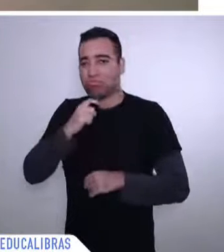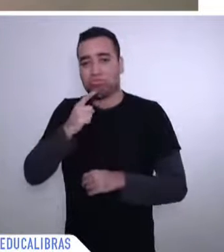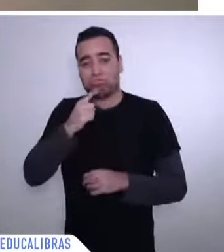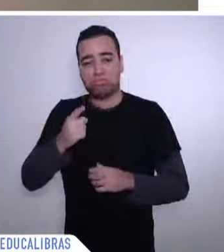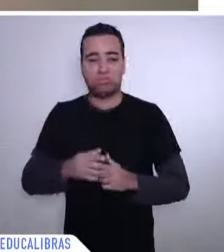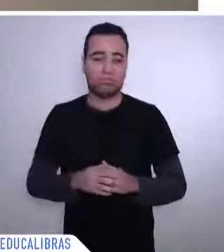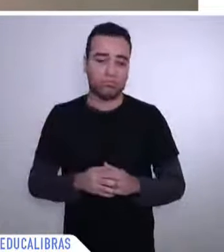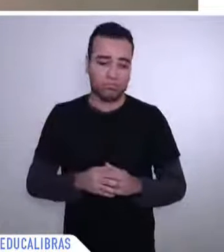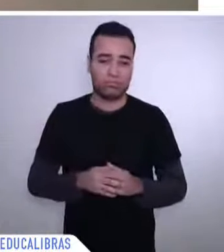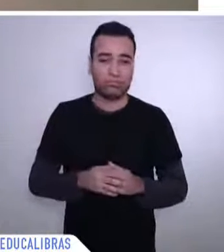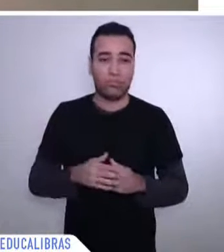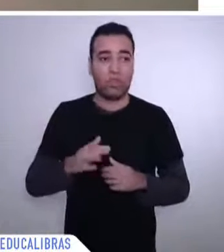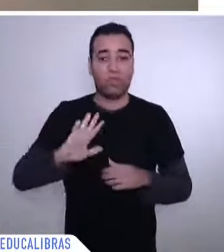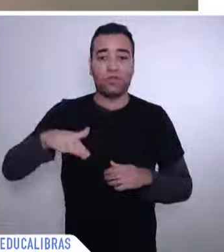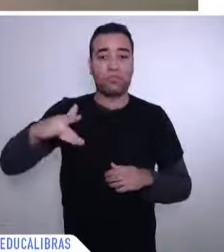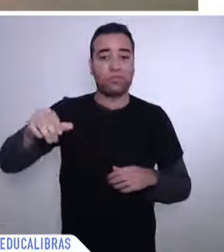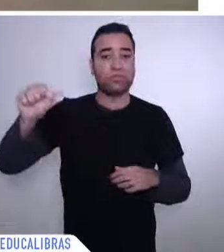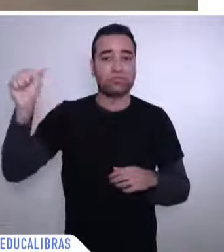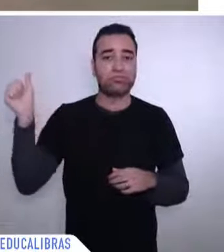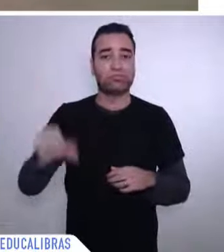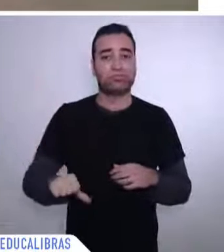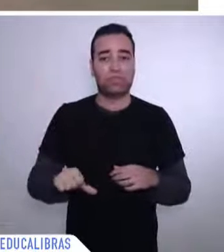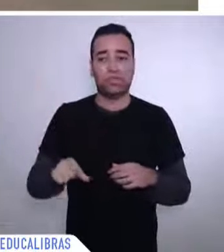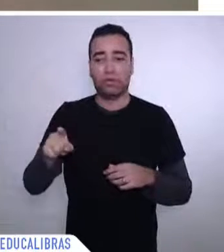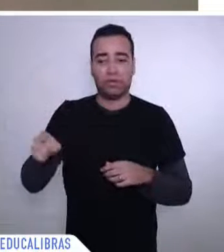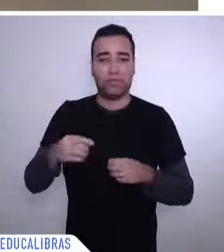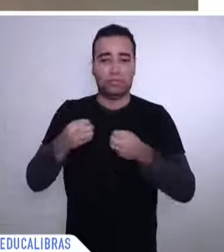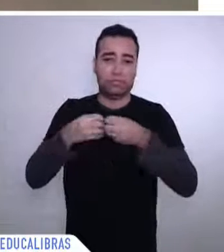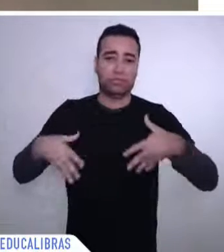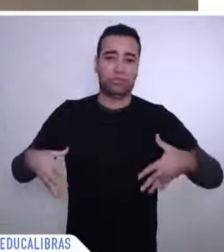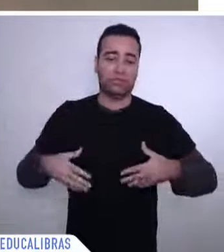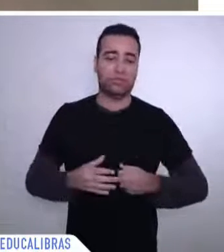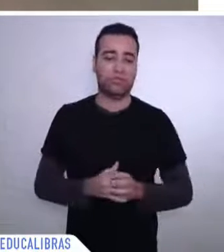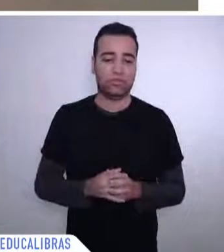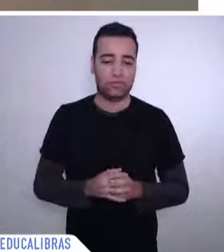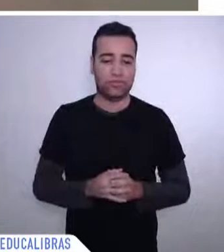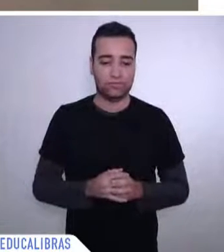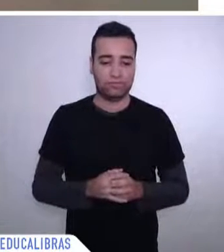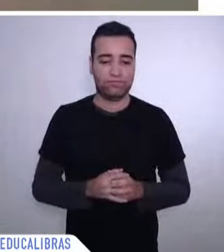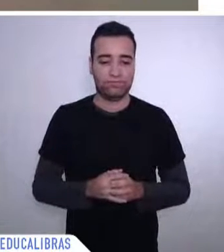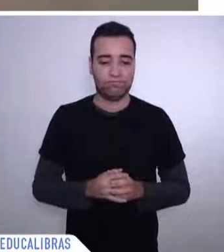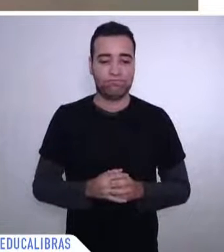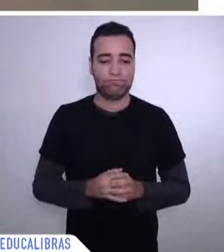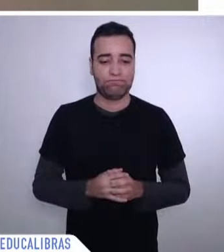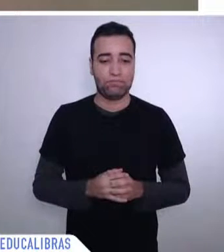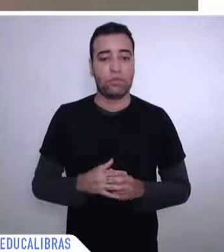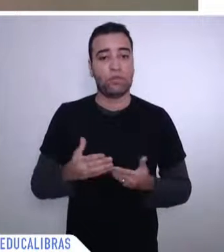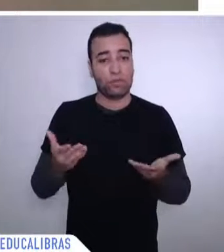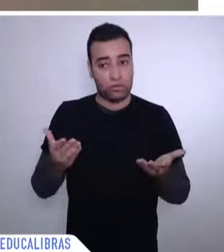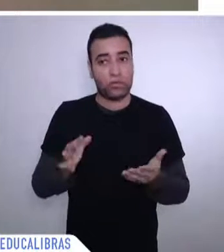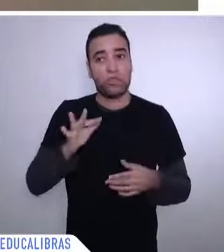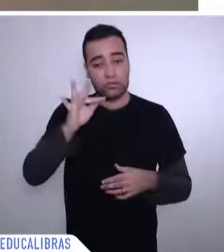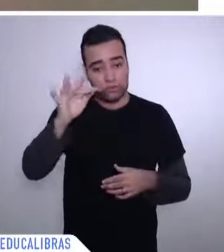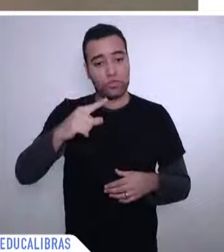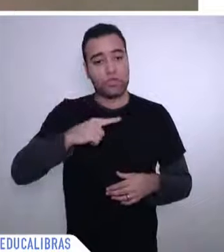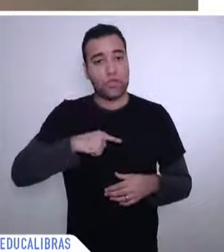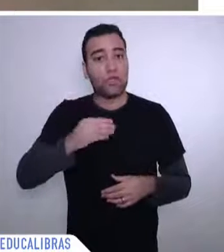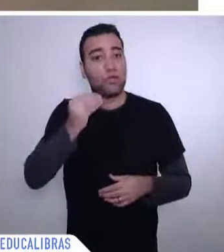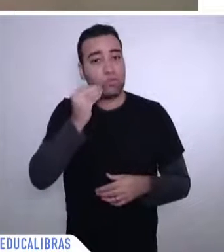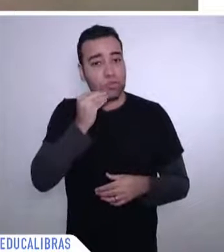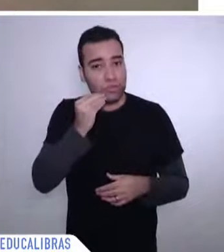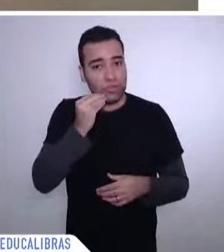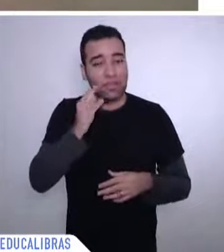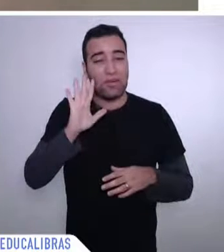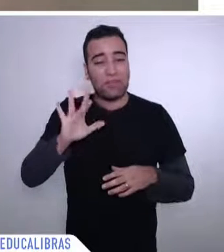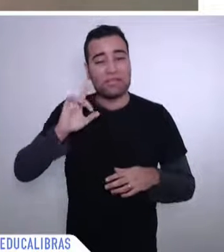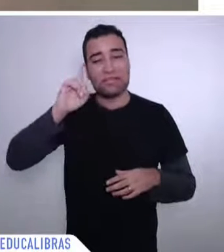So there are opportunities, but it's very difficult to grab these opportunities if you have a very big